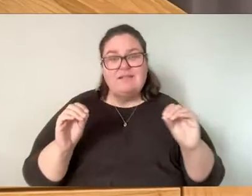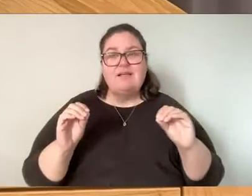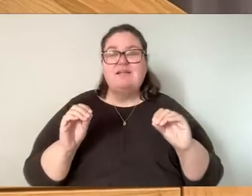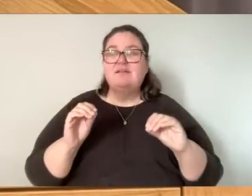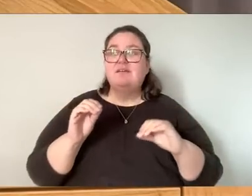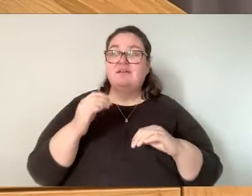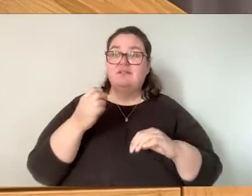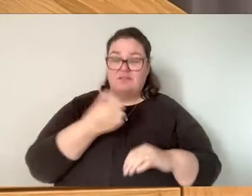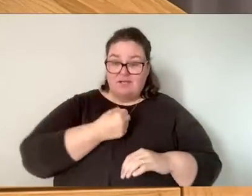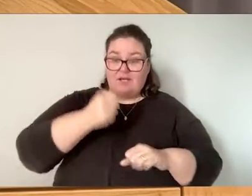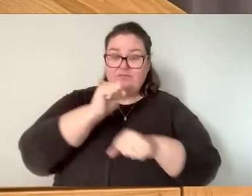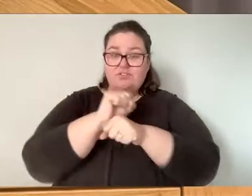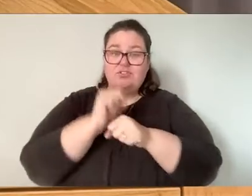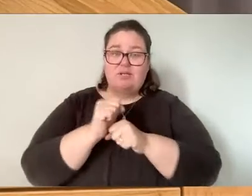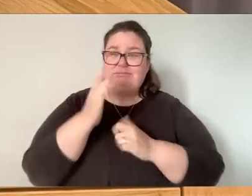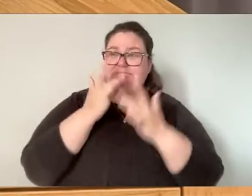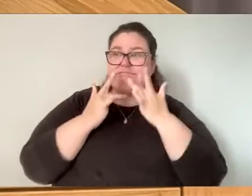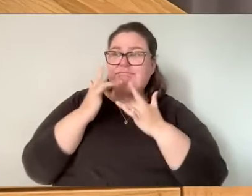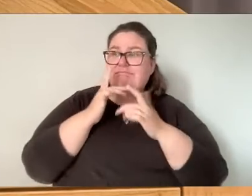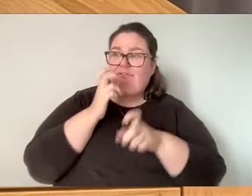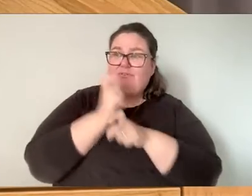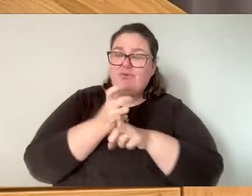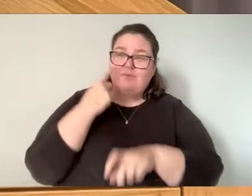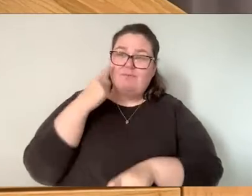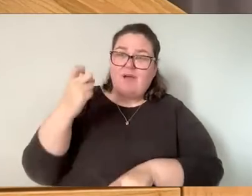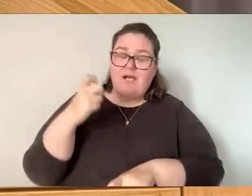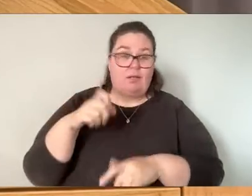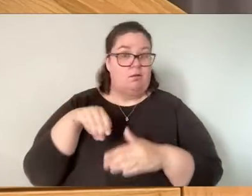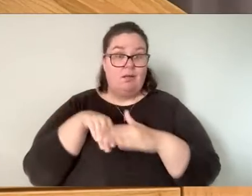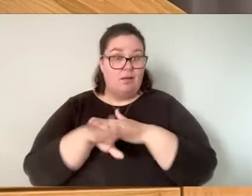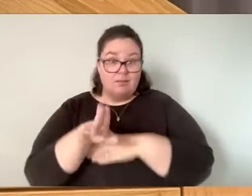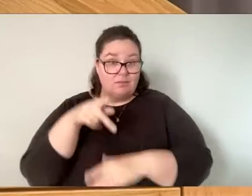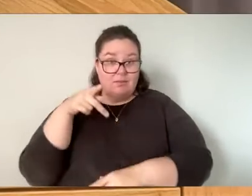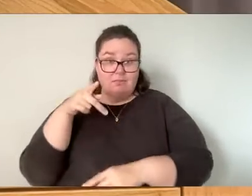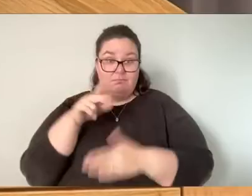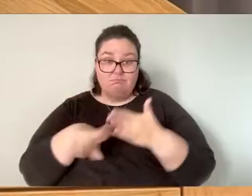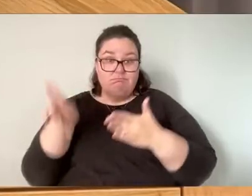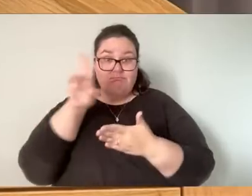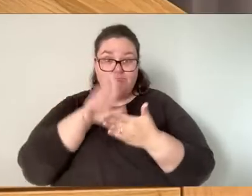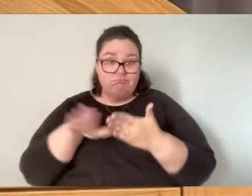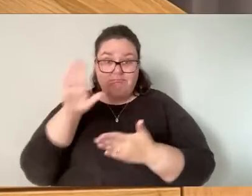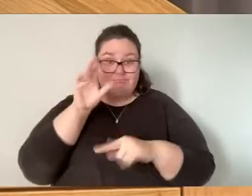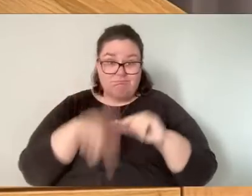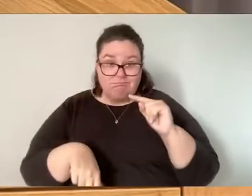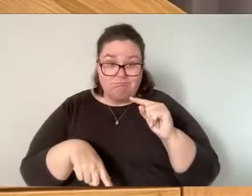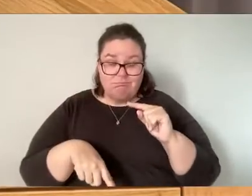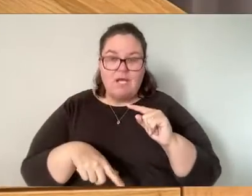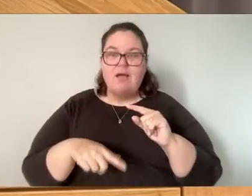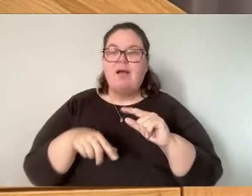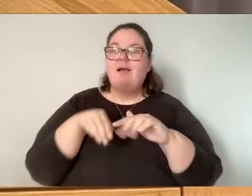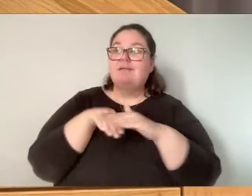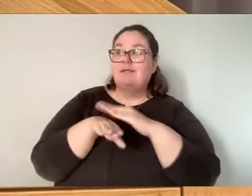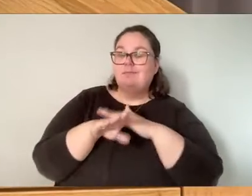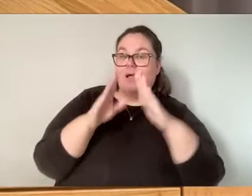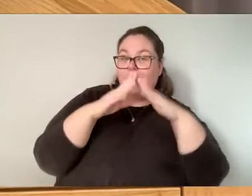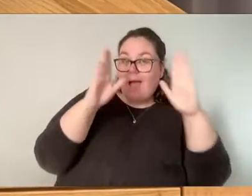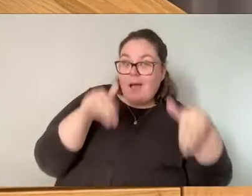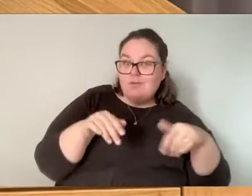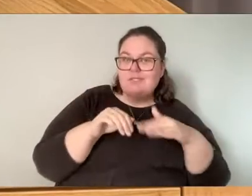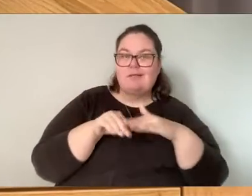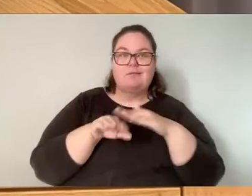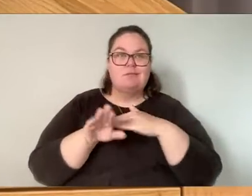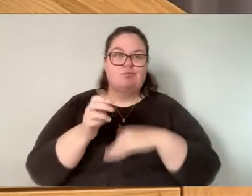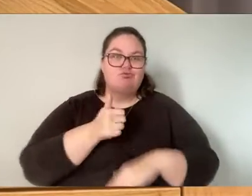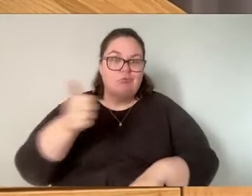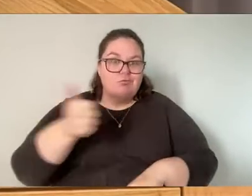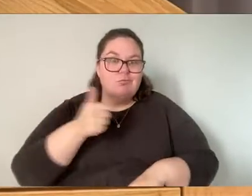prospects, and difficulty accessing post-secondary education. Furthermore, the lack of accessible housing, accessible transportation, and